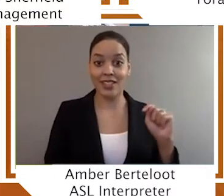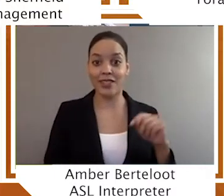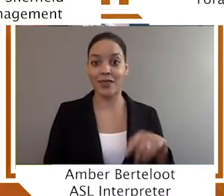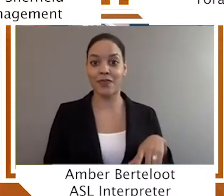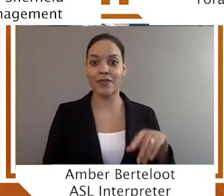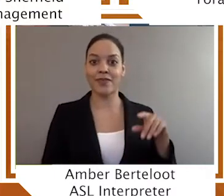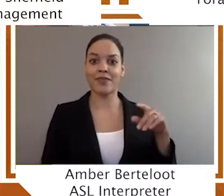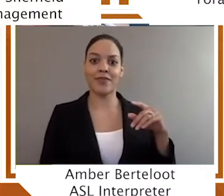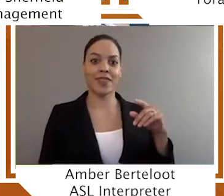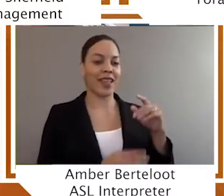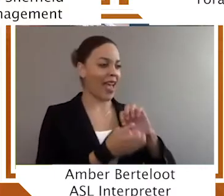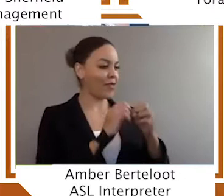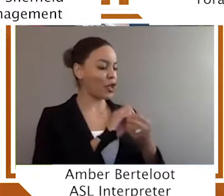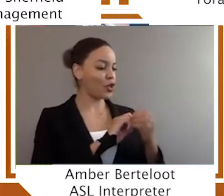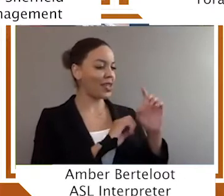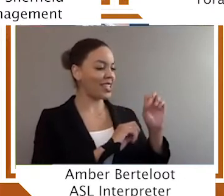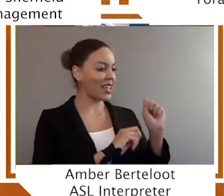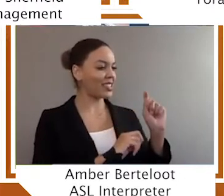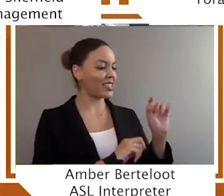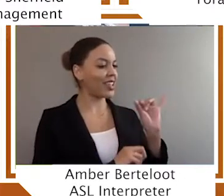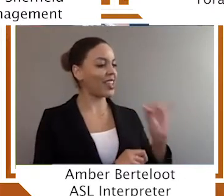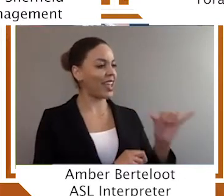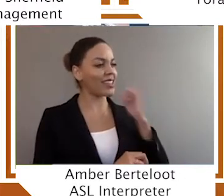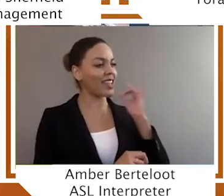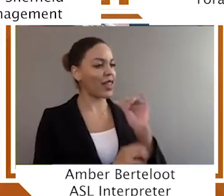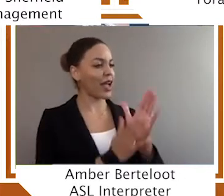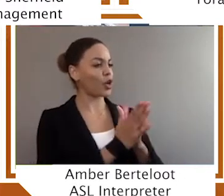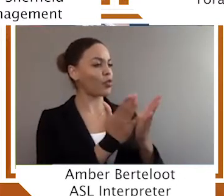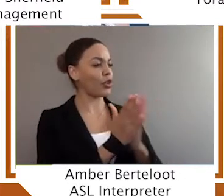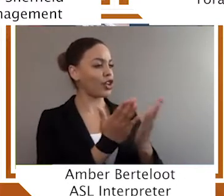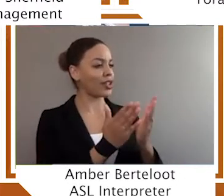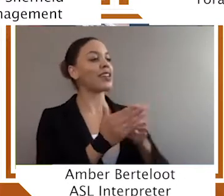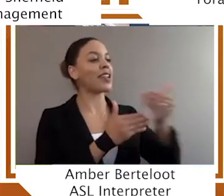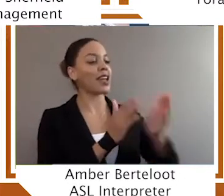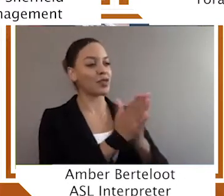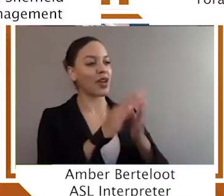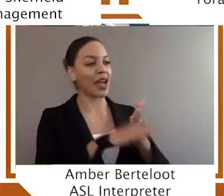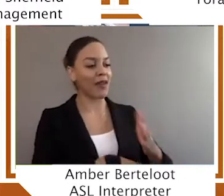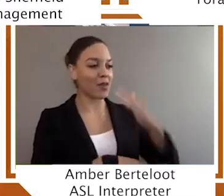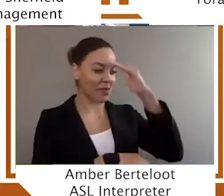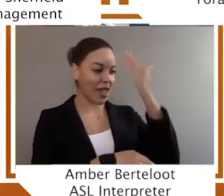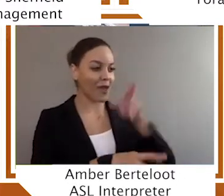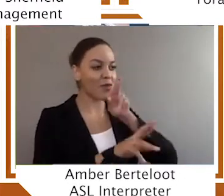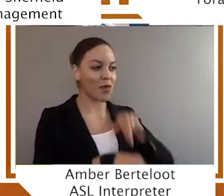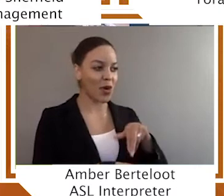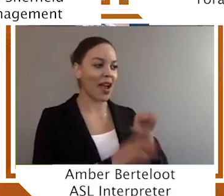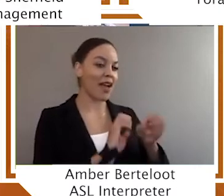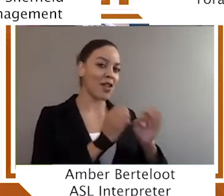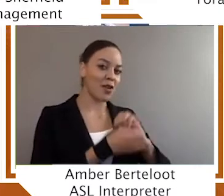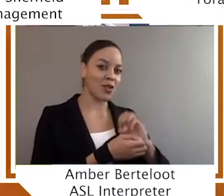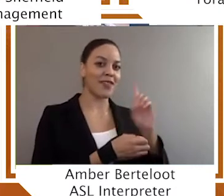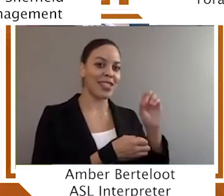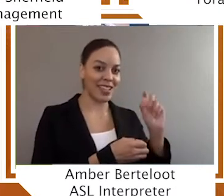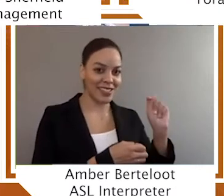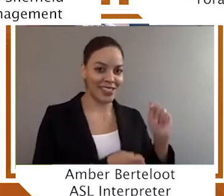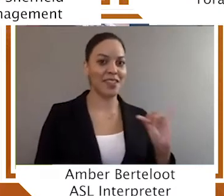DST, that sounds like a book that you need to be writing. Your next book after the Black Report, Evolution of DST. Kristopher, what have you been doing for